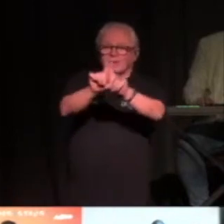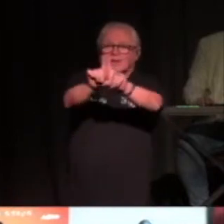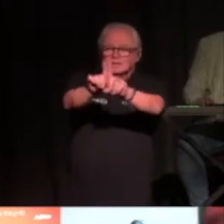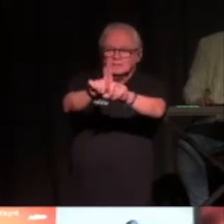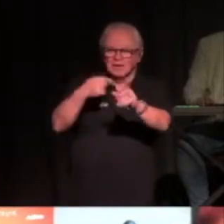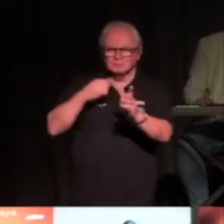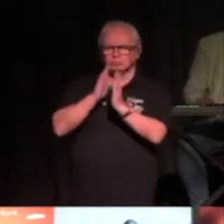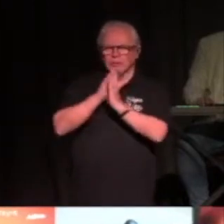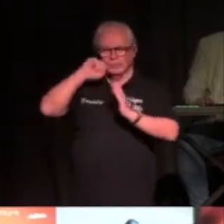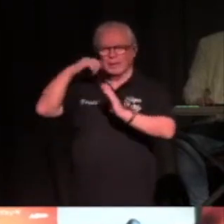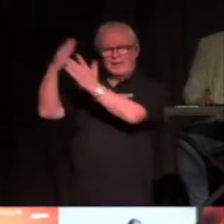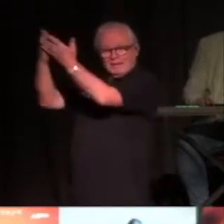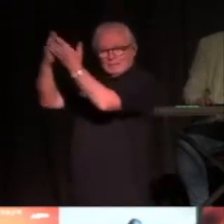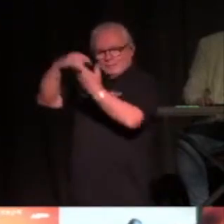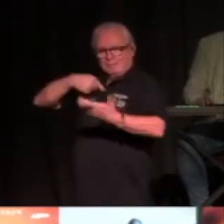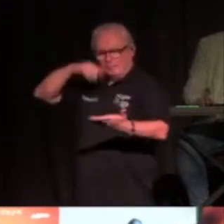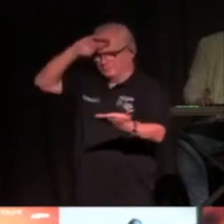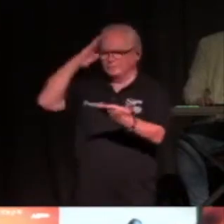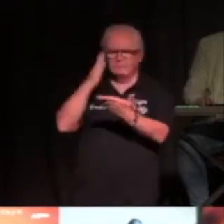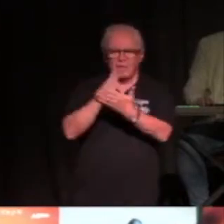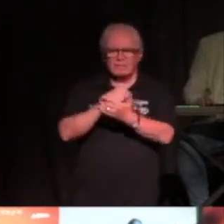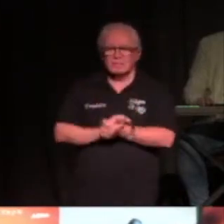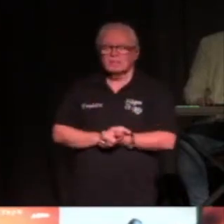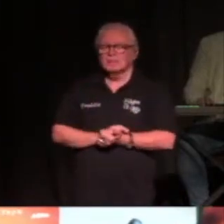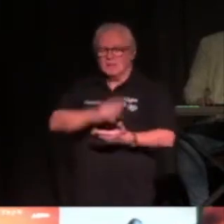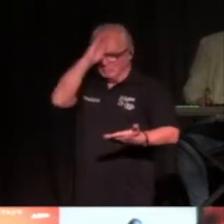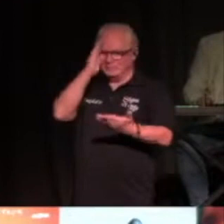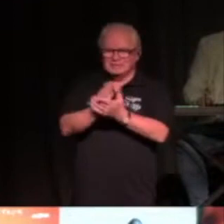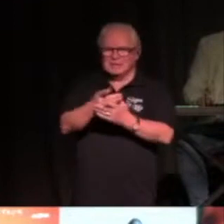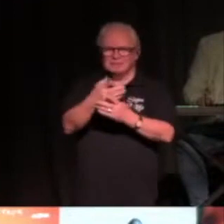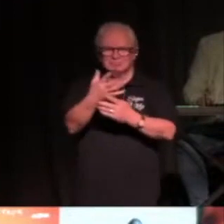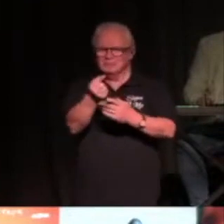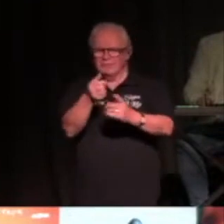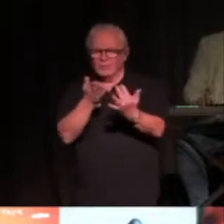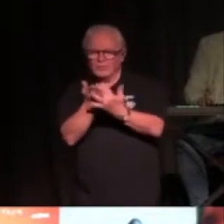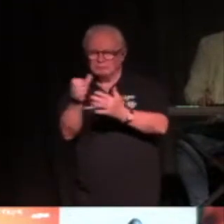We pray, Lord, that you'll give us faith in believing for the places that we find hard.